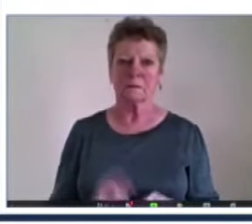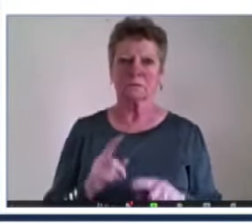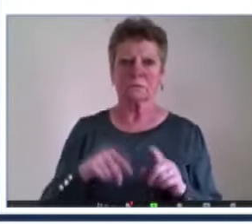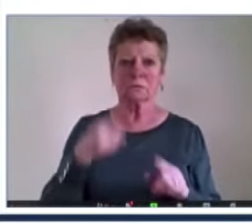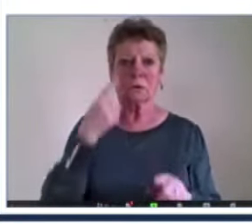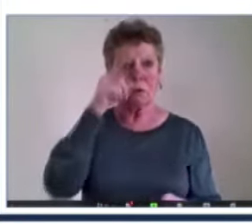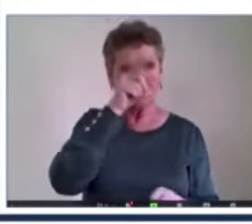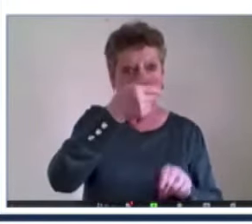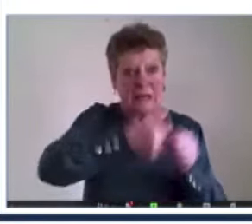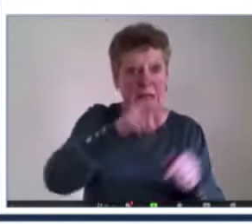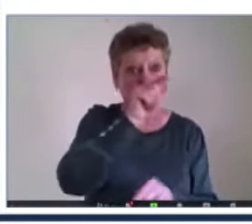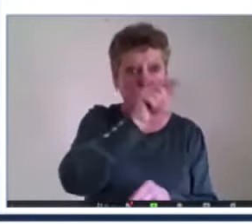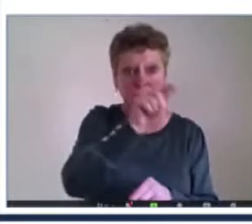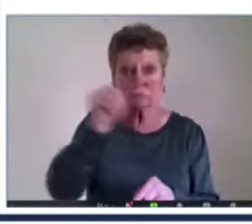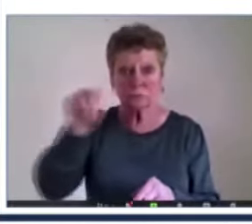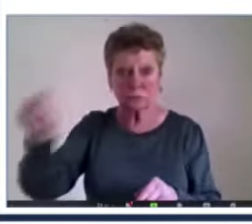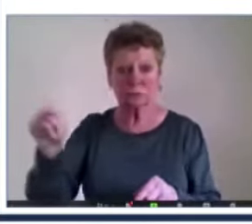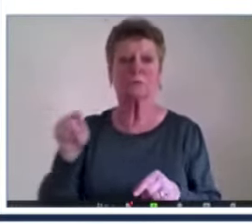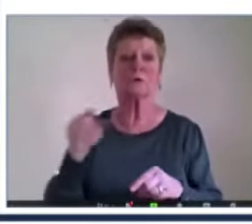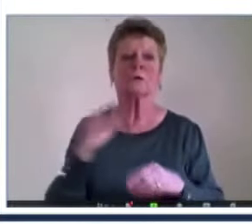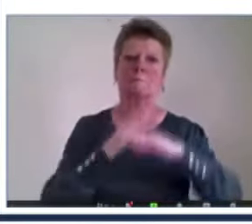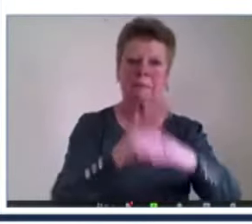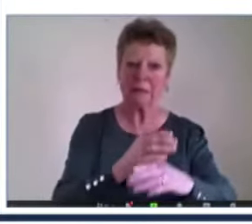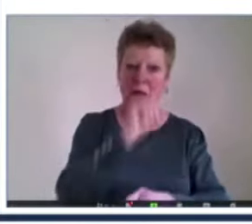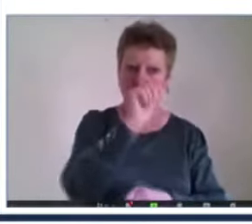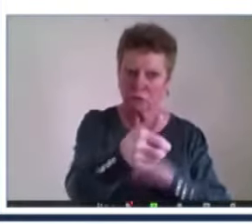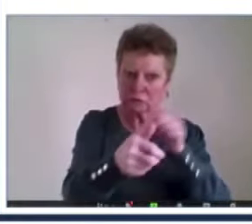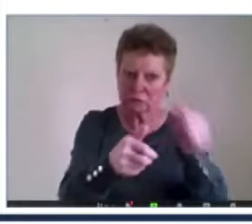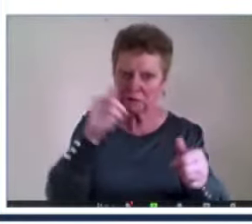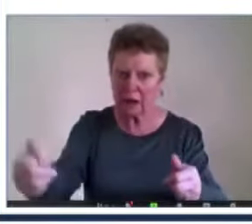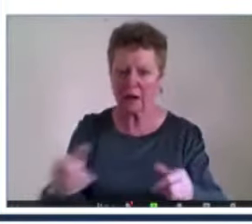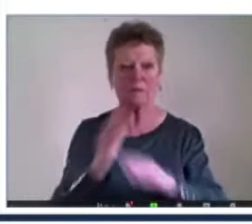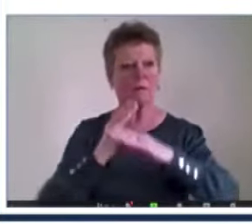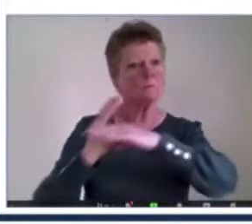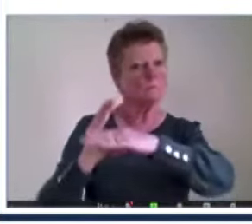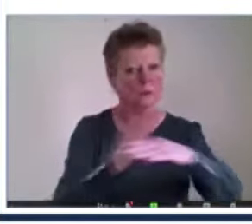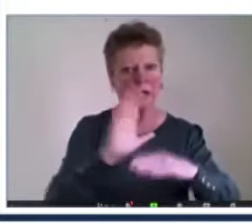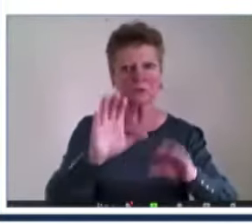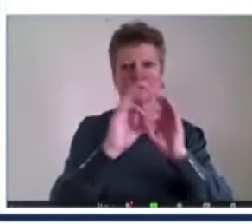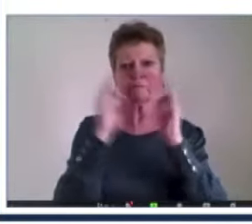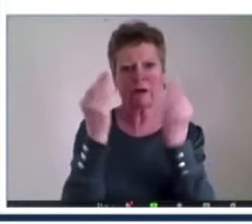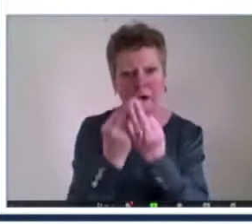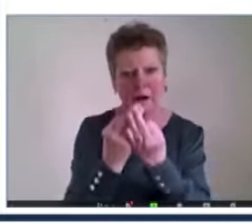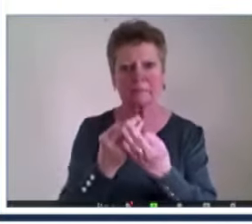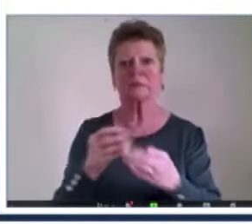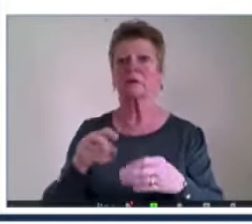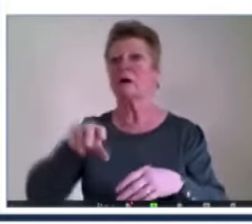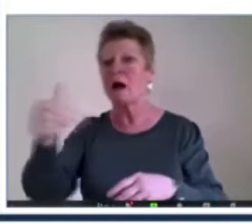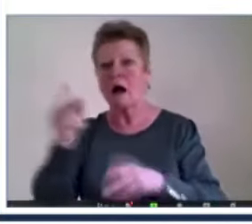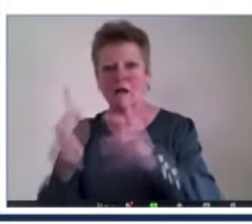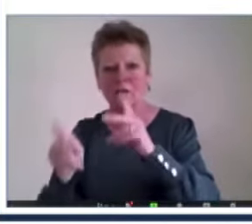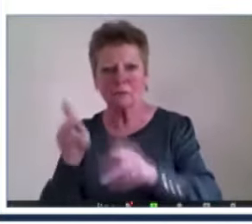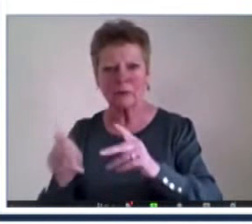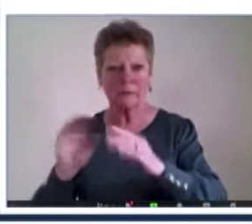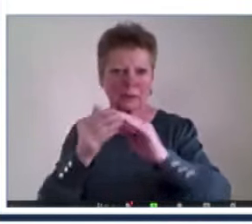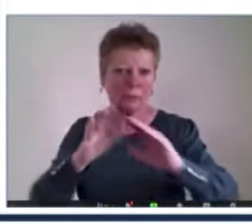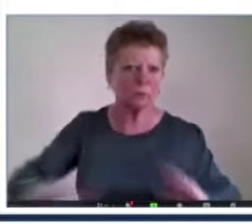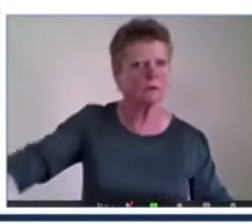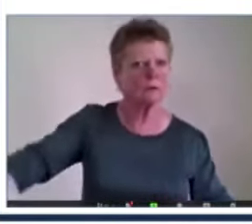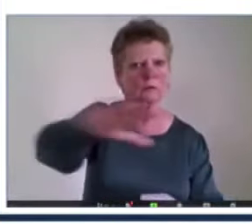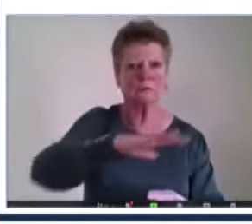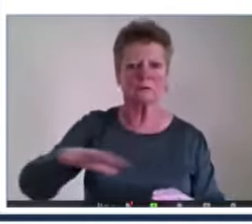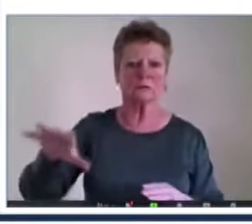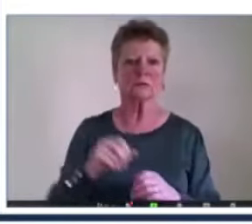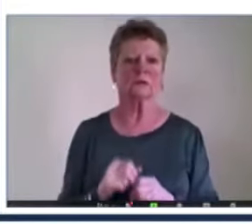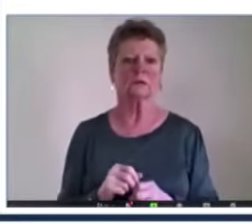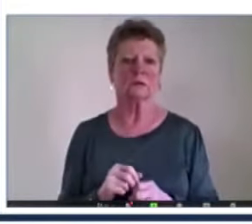Nova Scotians can take are to protect yourself and the loved ones around you and other people in your community. I've just outlined